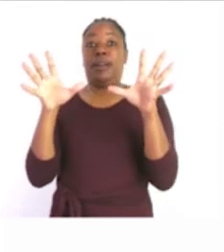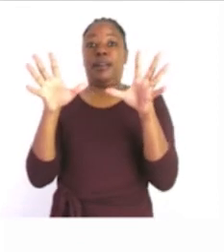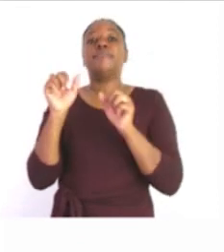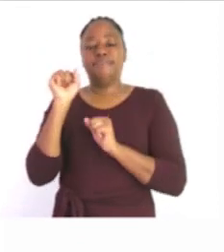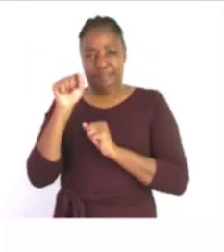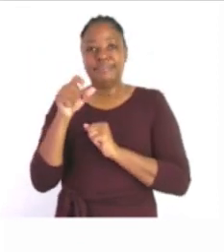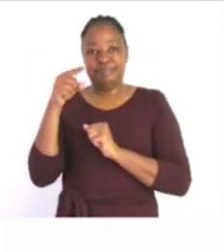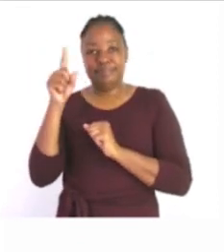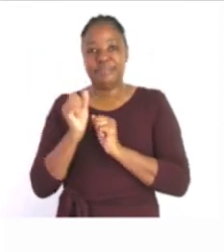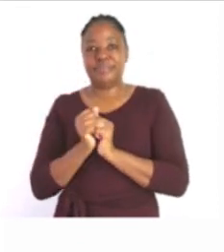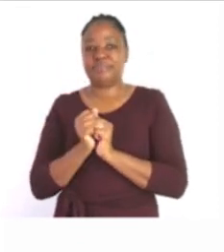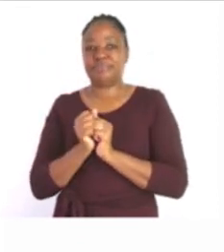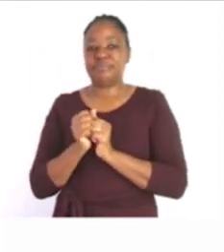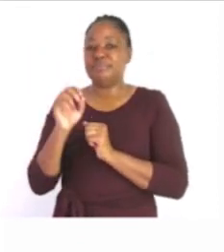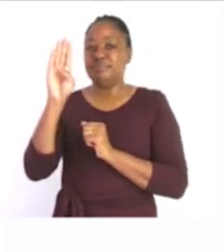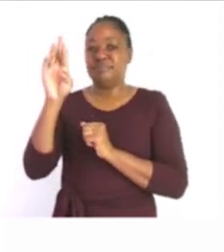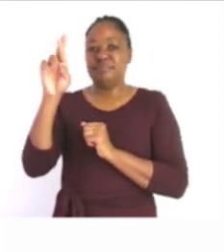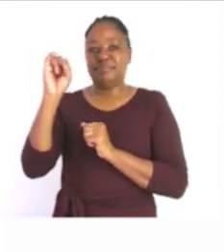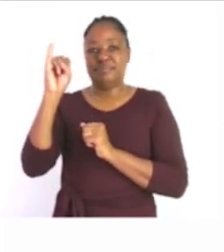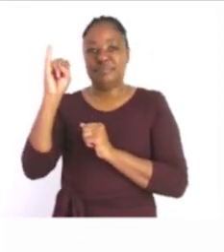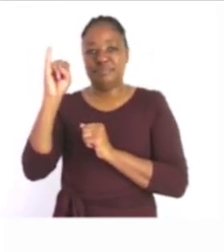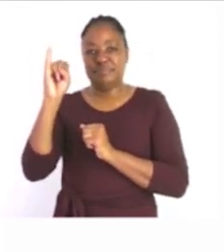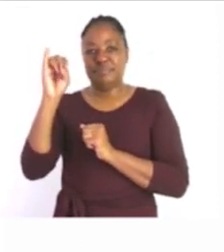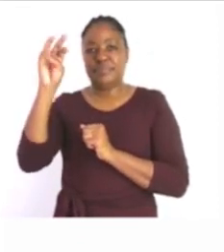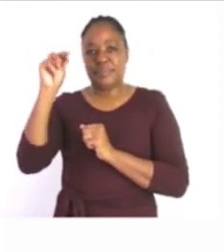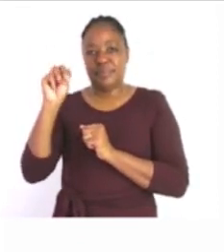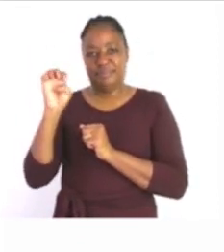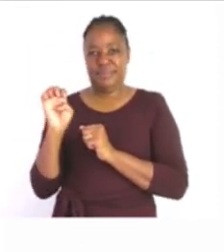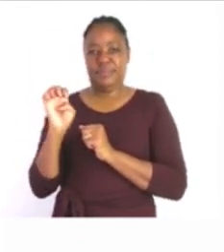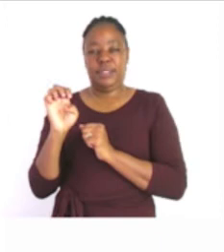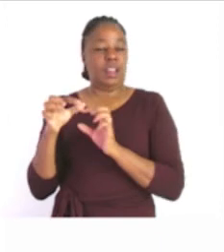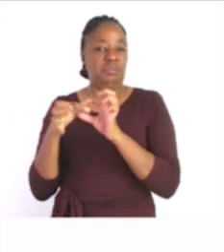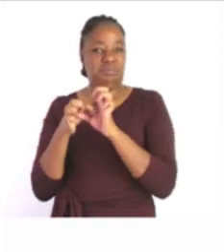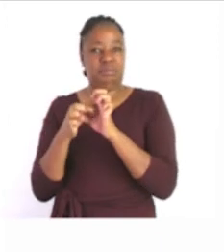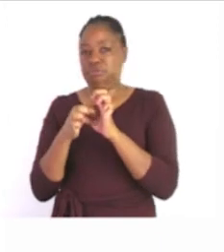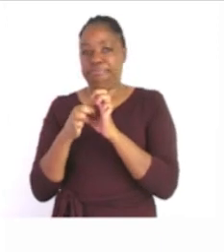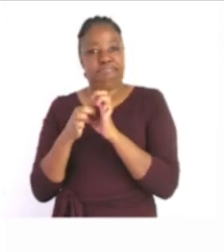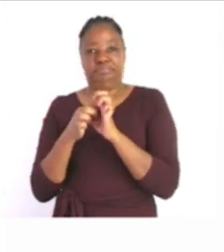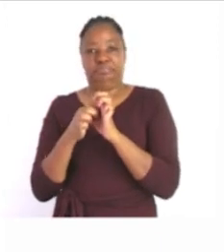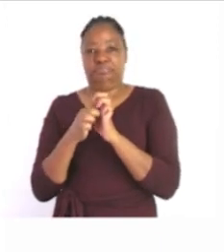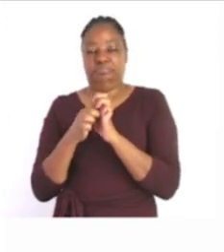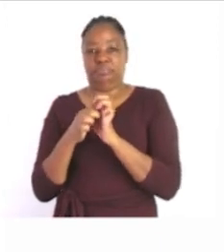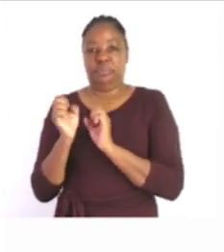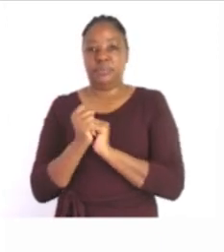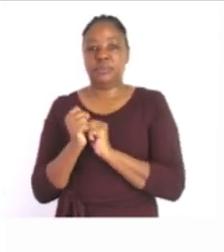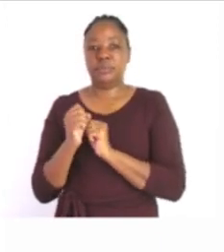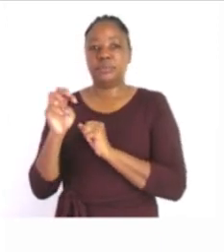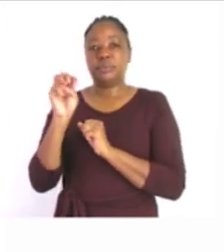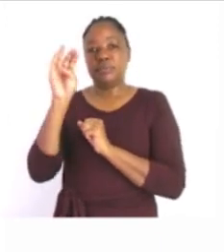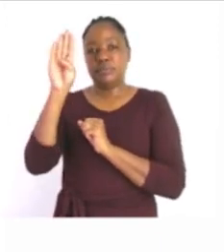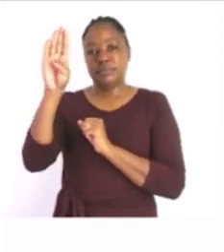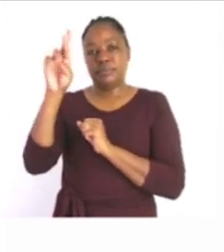brime. I don't know what a brime is. That's probably not a real word either. Then there's